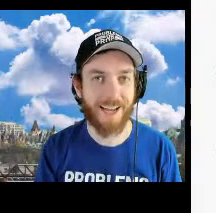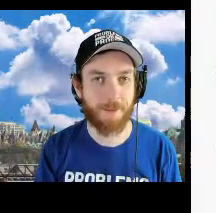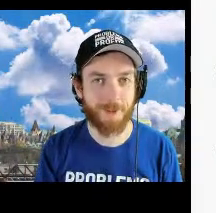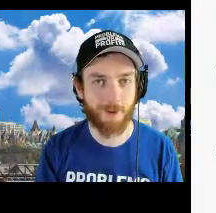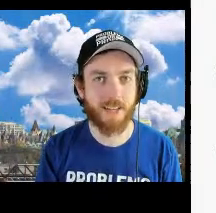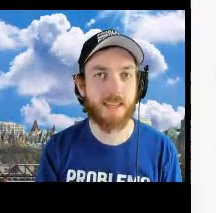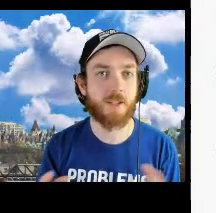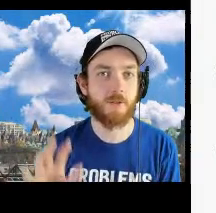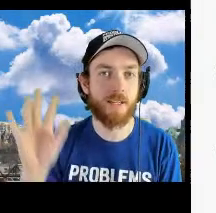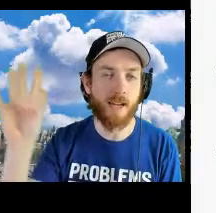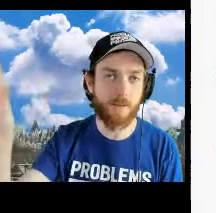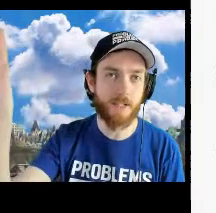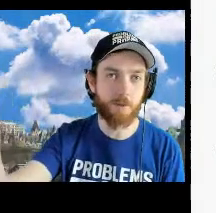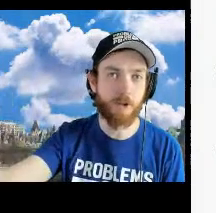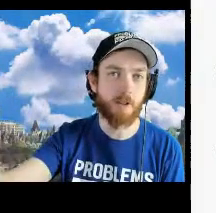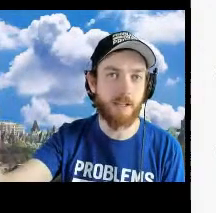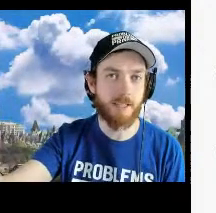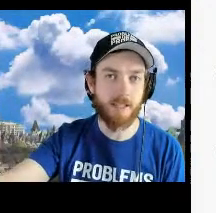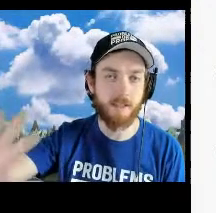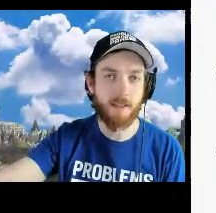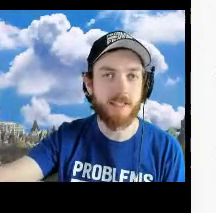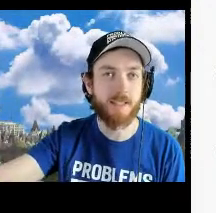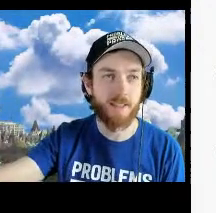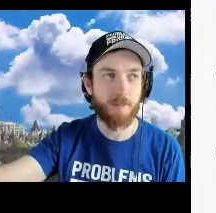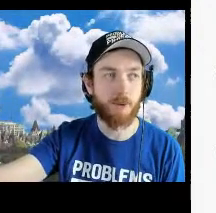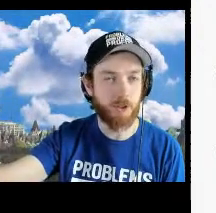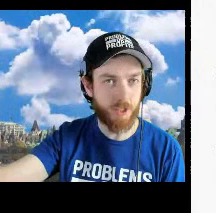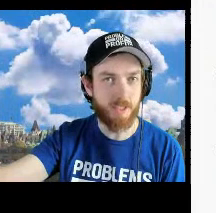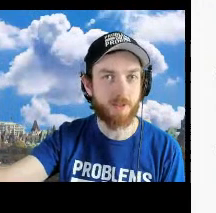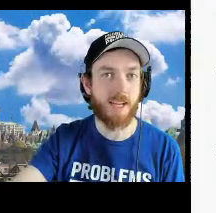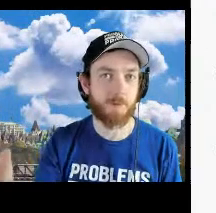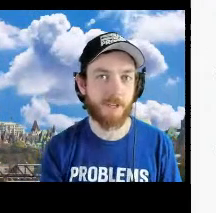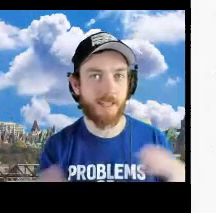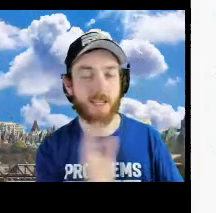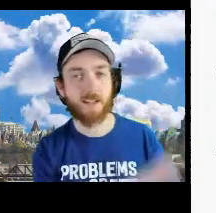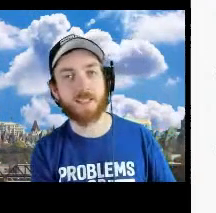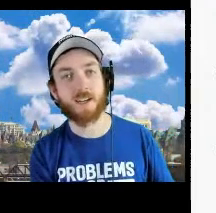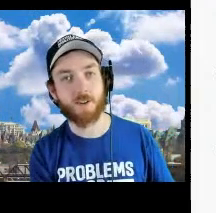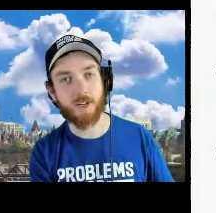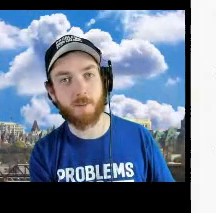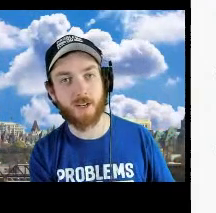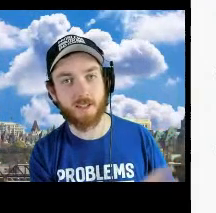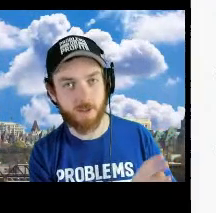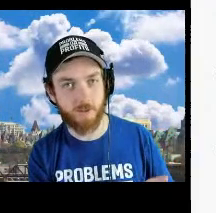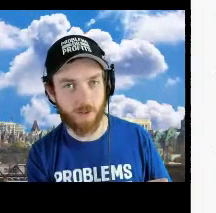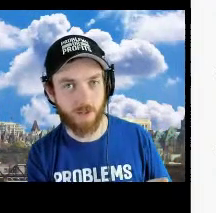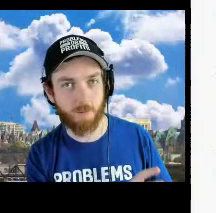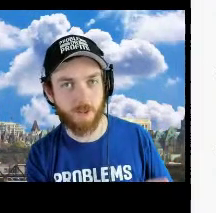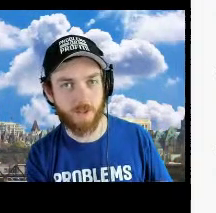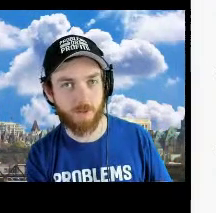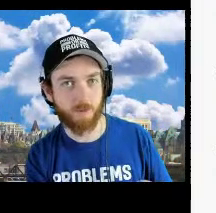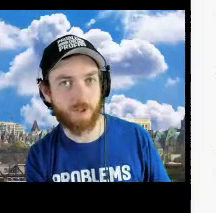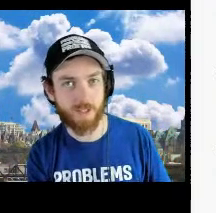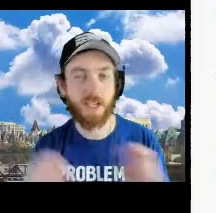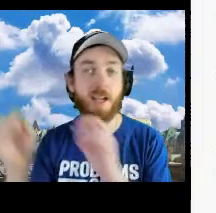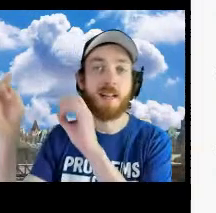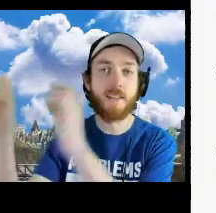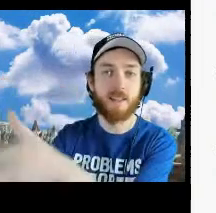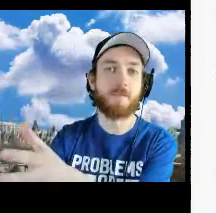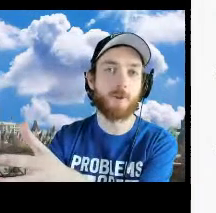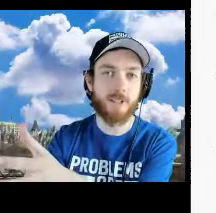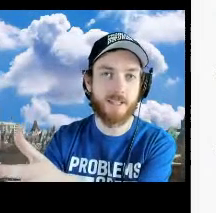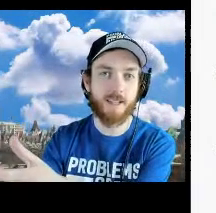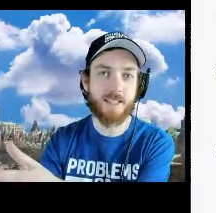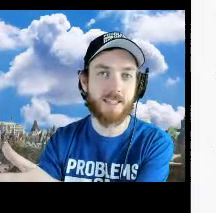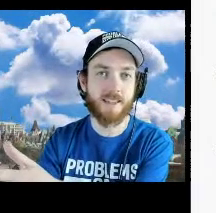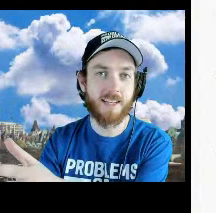know what happened, right? They knew that none of us were going to listen to this bullshit, so that's why they tell us Doug will come on at 2:30 with the new rules. Then